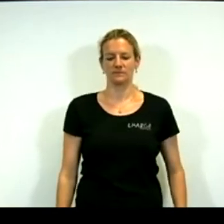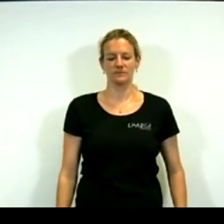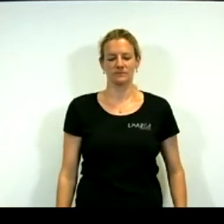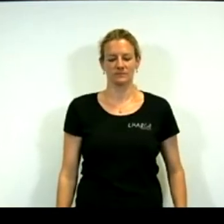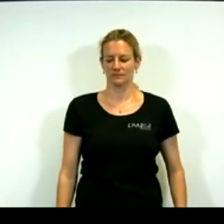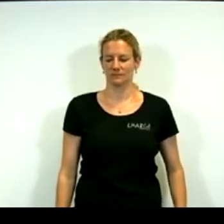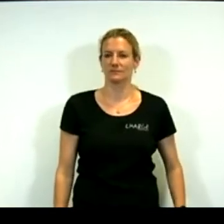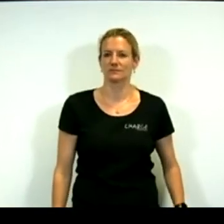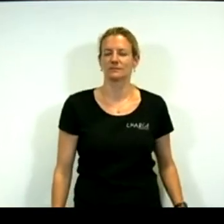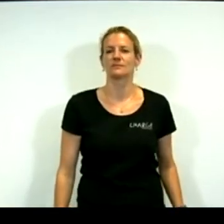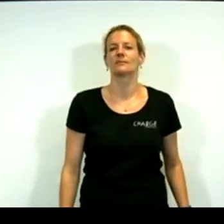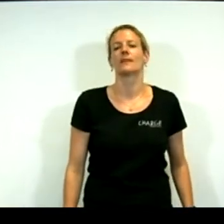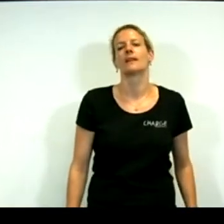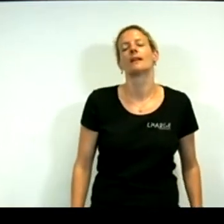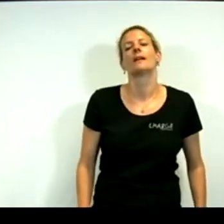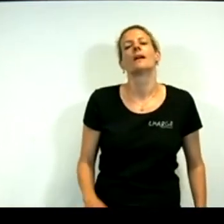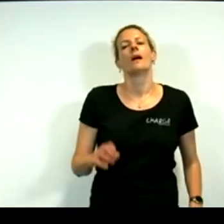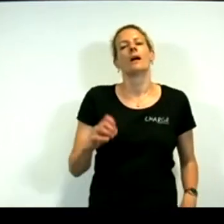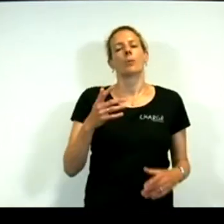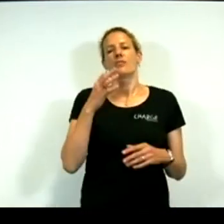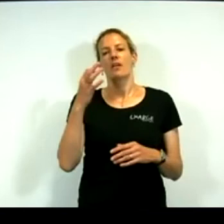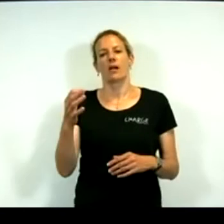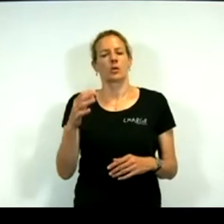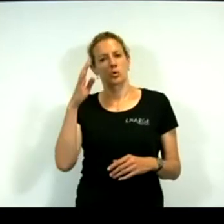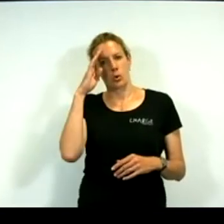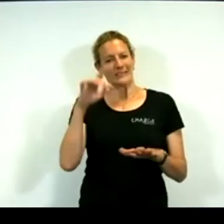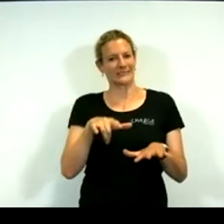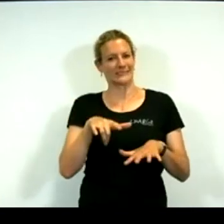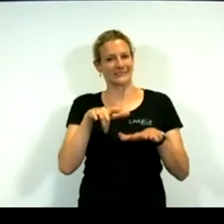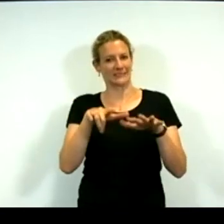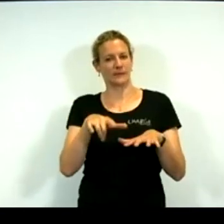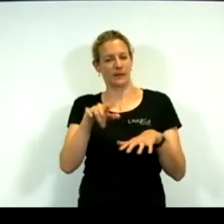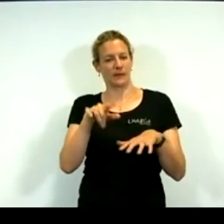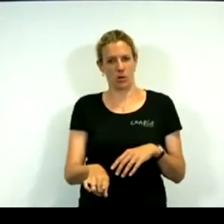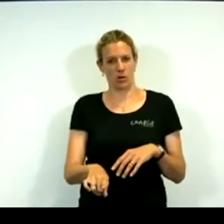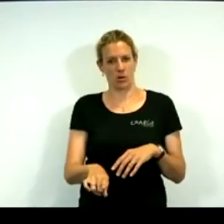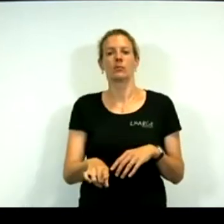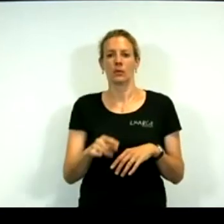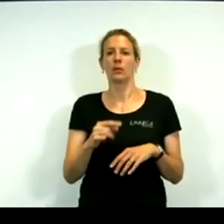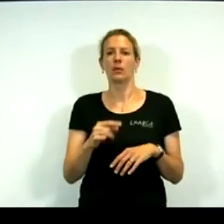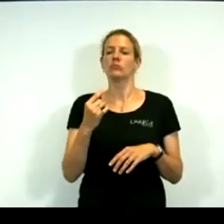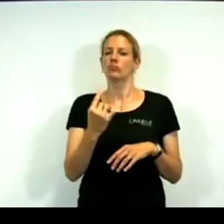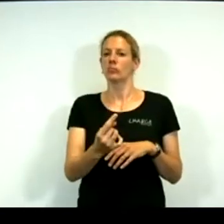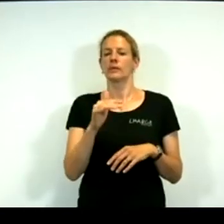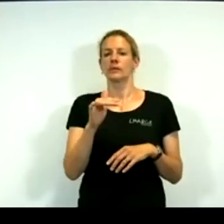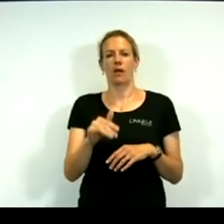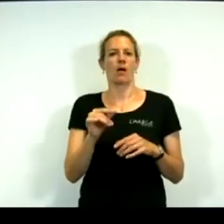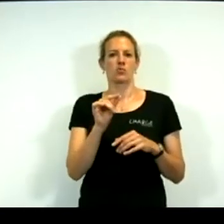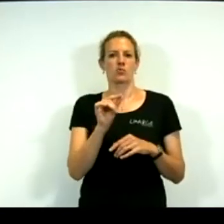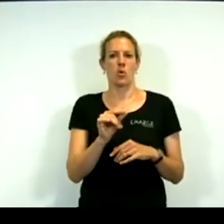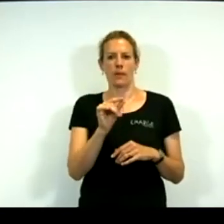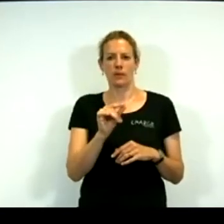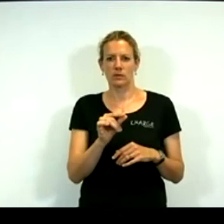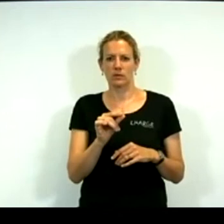Ich hätte hier einen Jungen, 17 Great, there's another Monate boy alt, here, 17 months old. Coloboma in connection with, what is